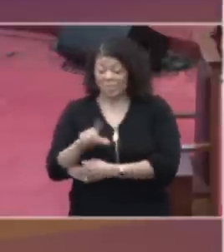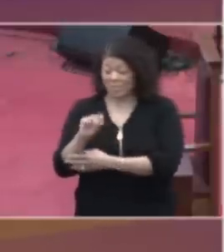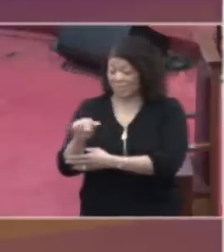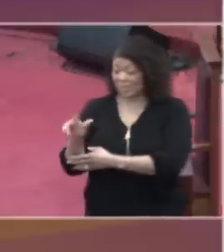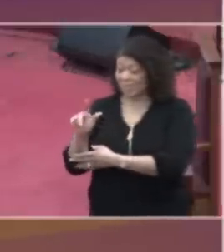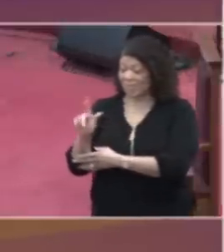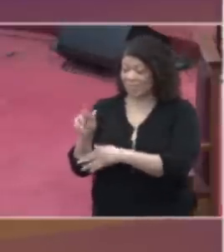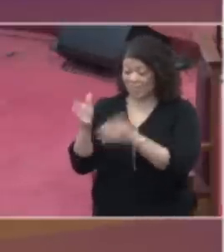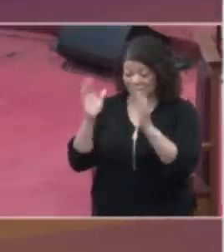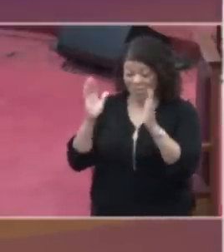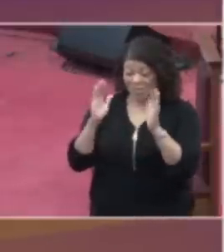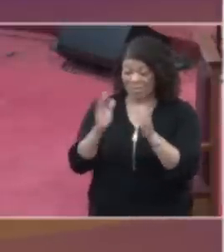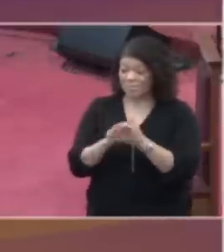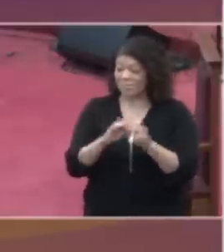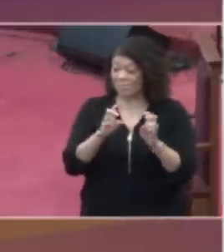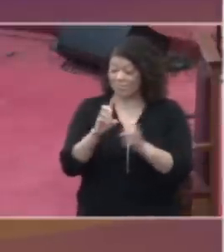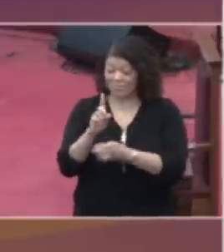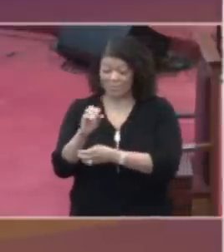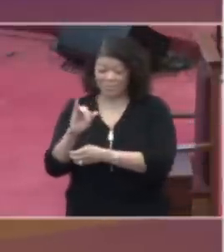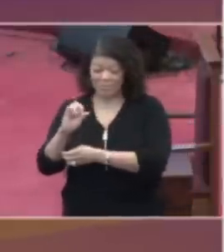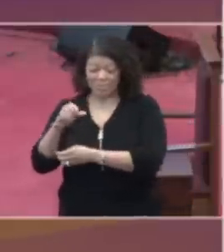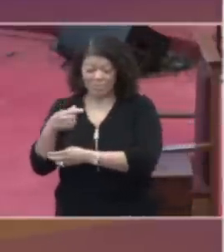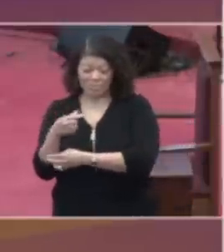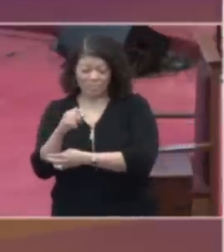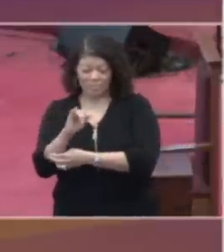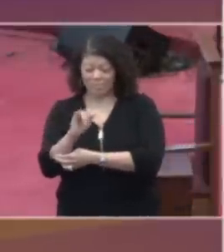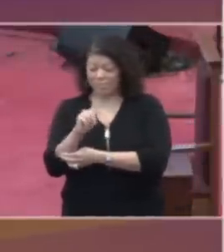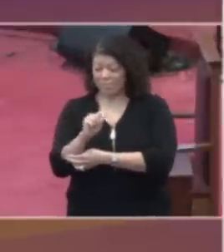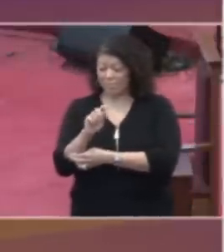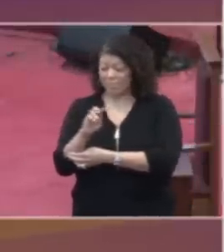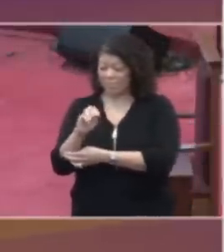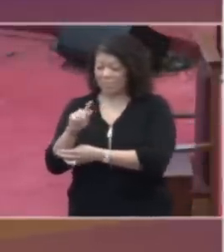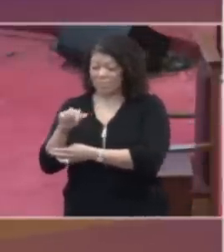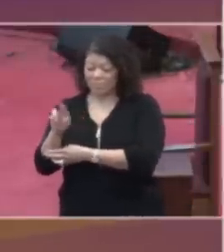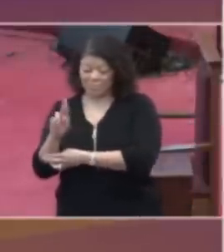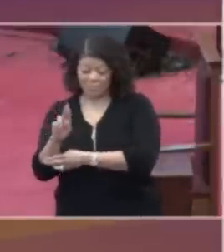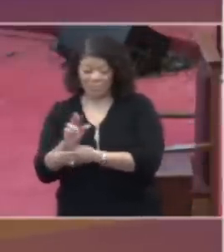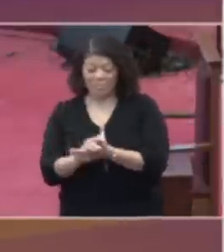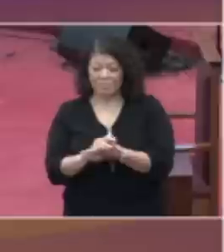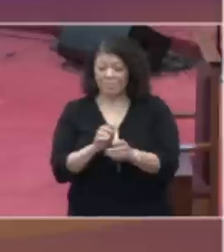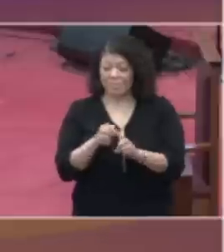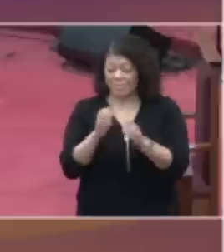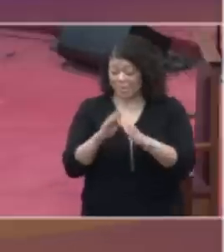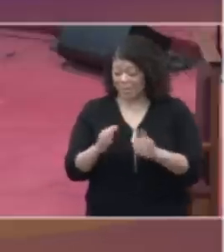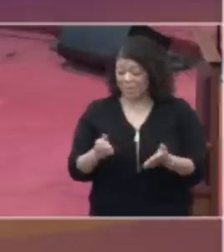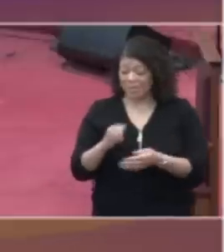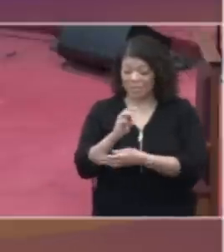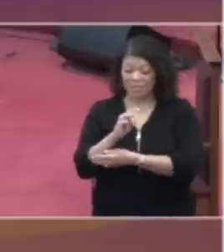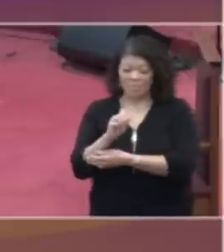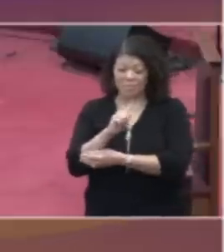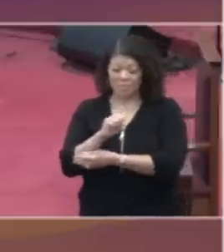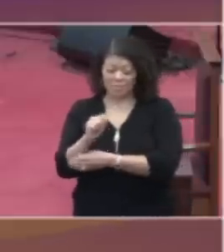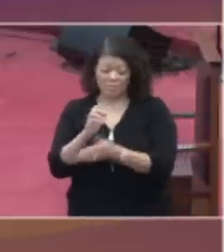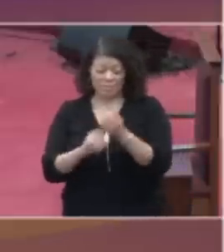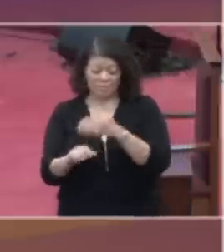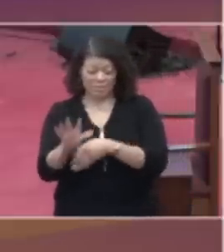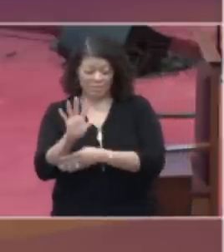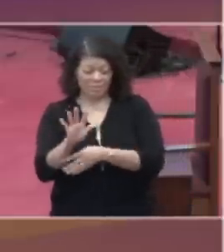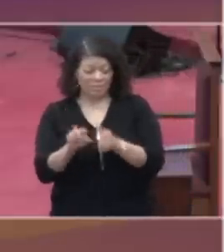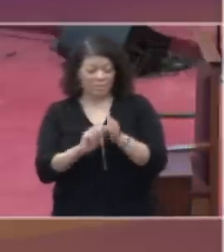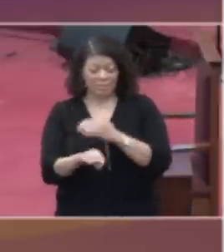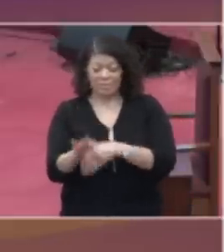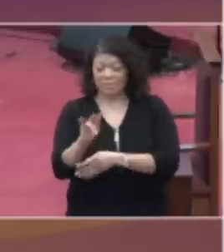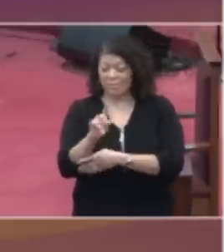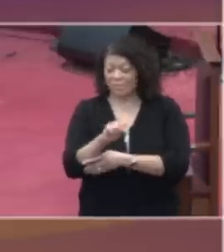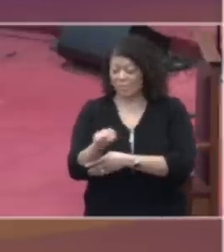2023 theme is Doing It Better, and our foundational scripture is found in Matthew chapter 5, verses